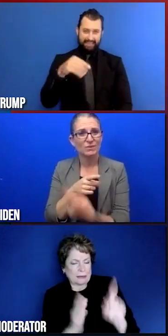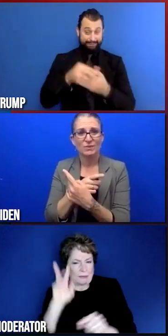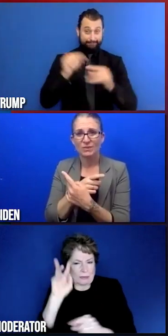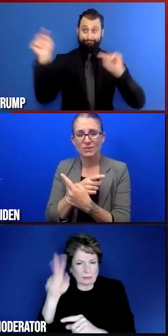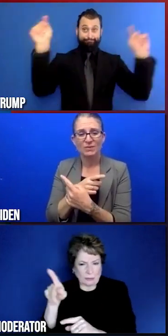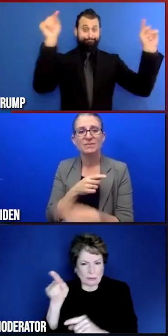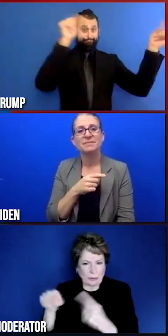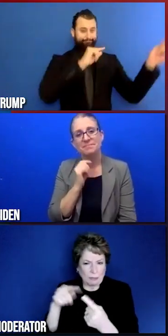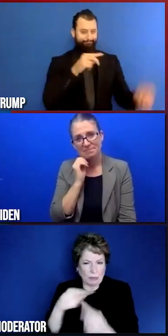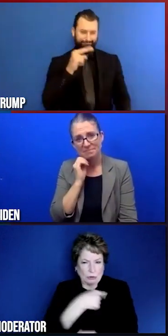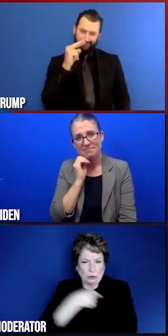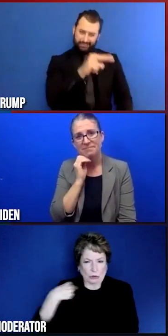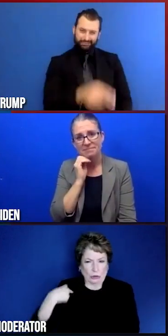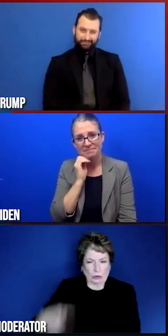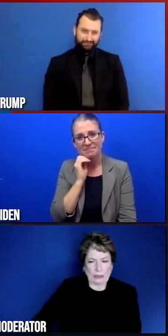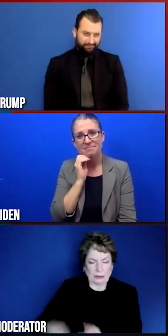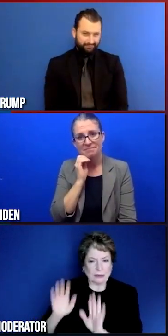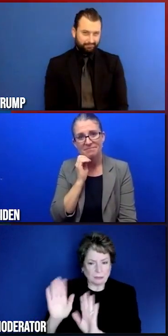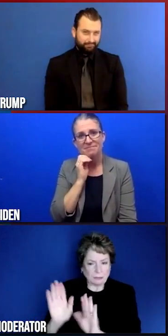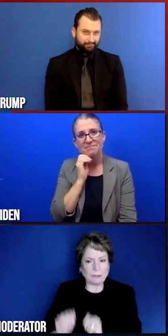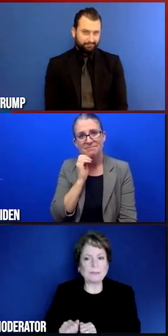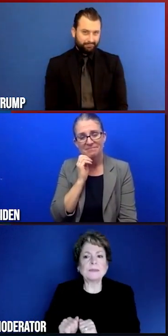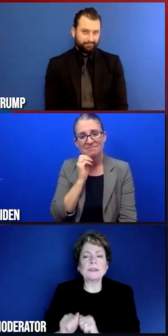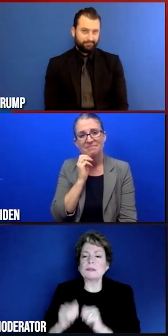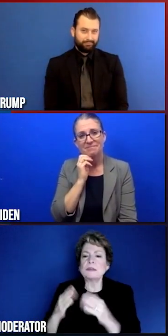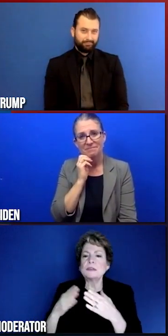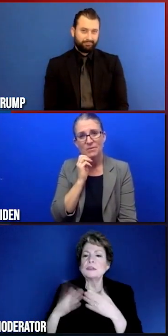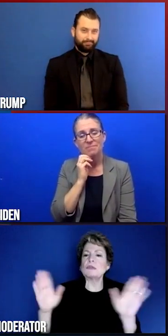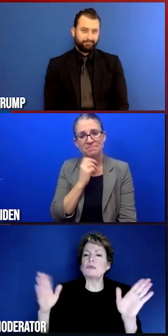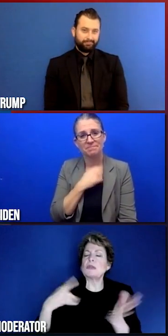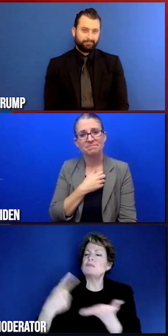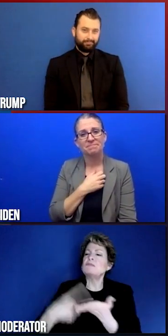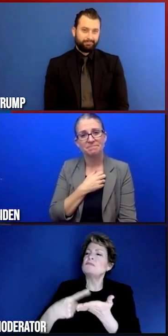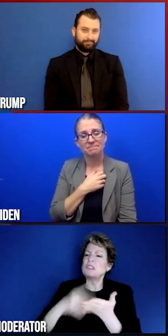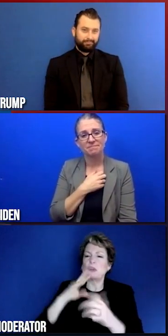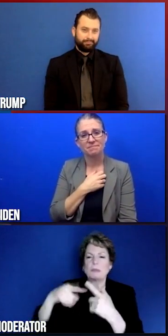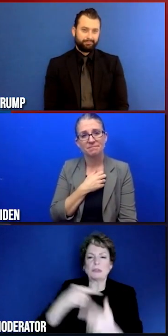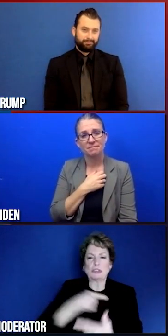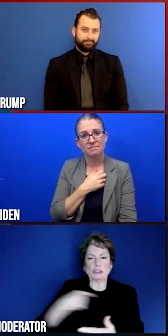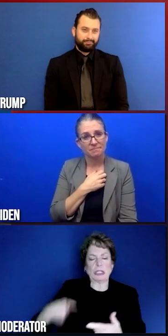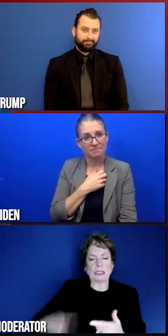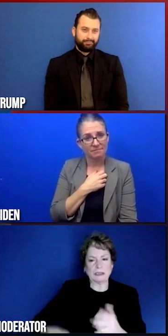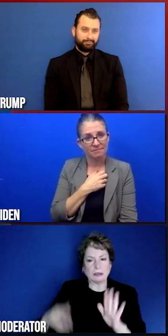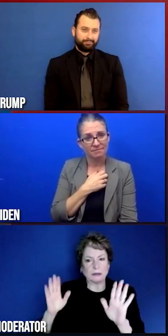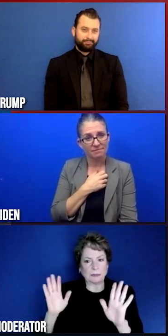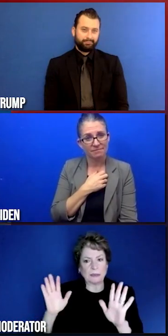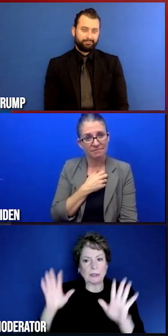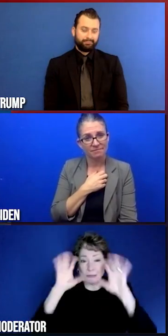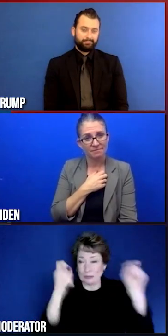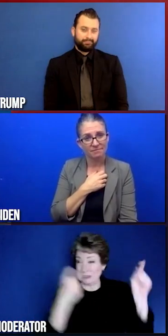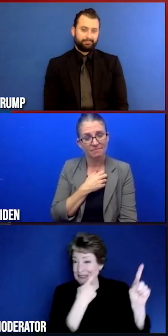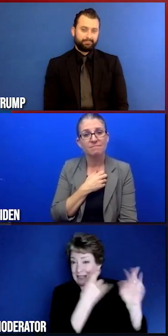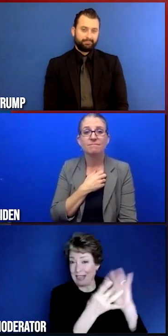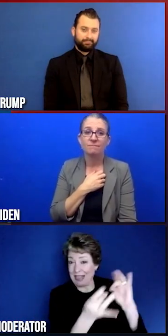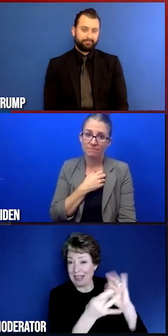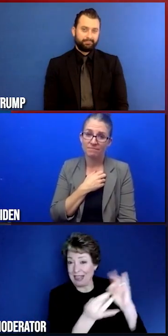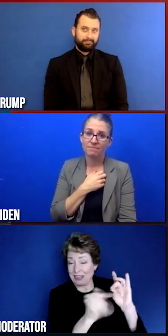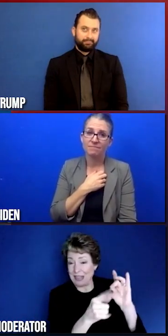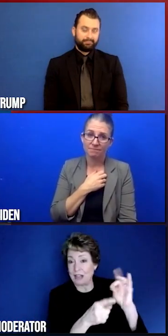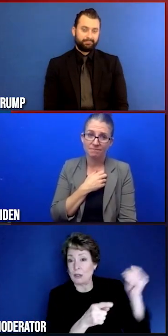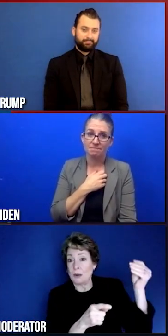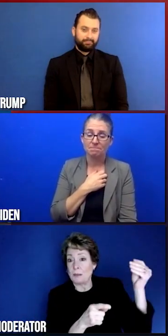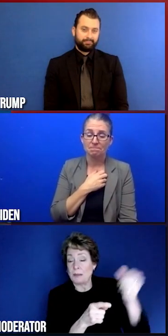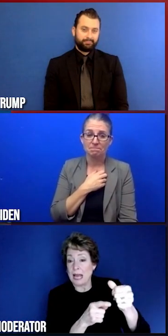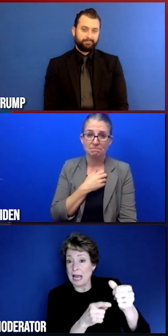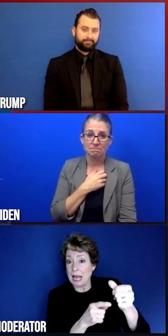China more broadly. There have, of course, President Trump has said that they should pay for not being fully transparent in